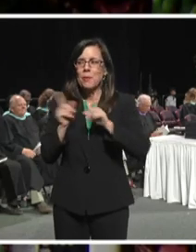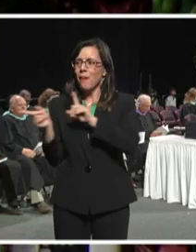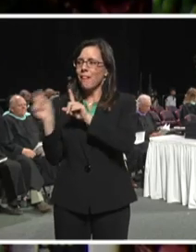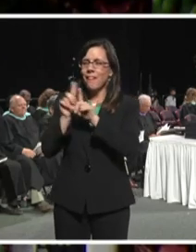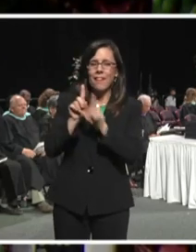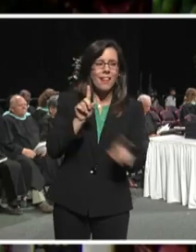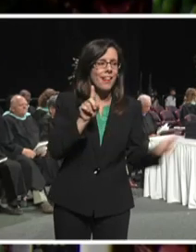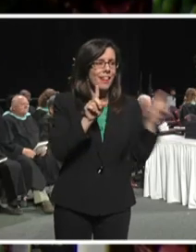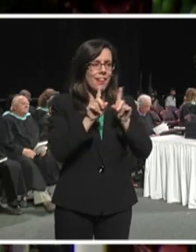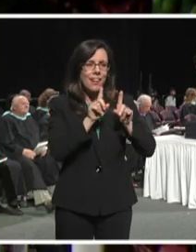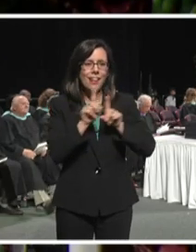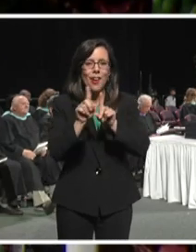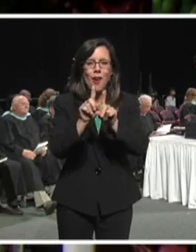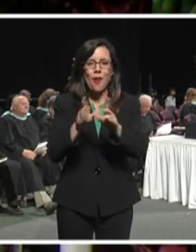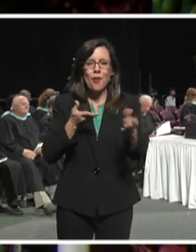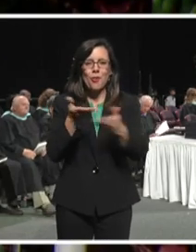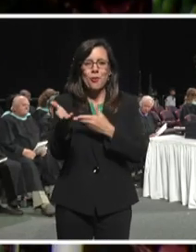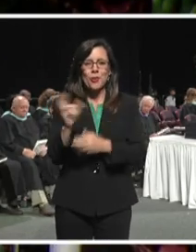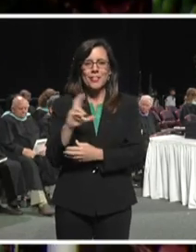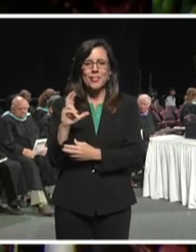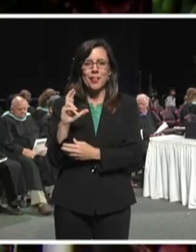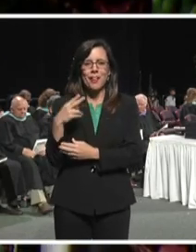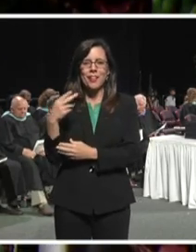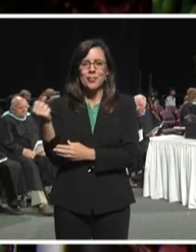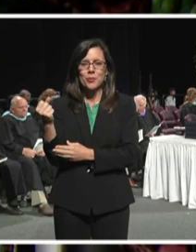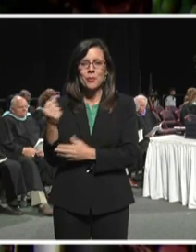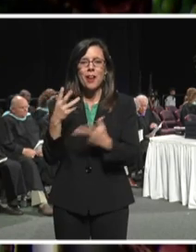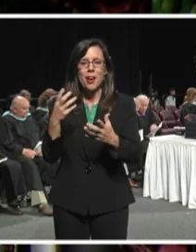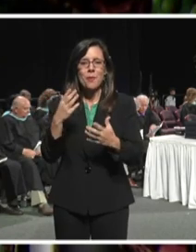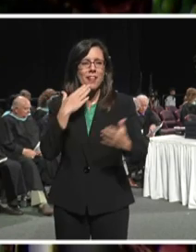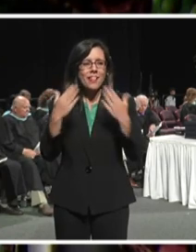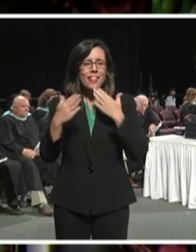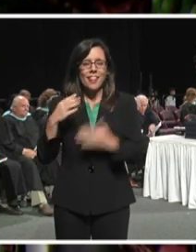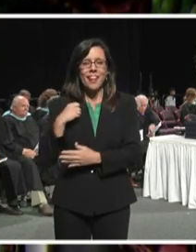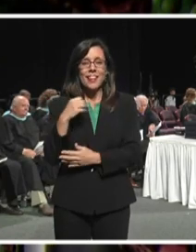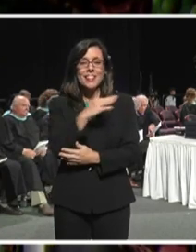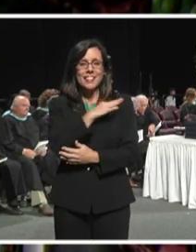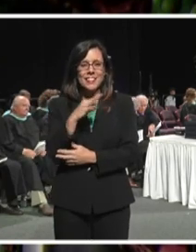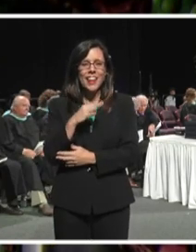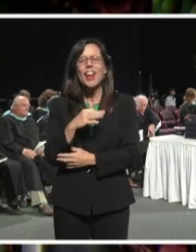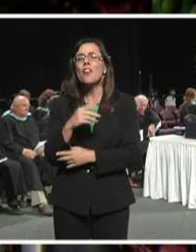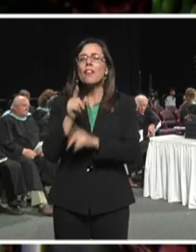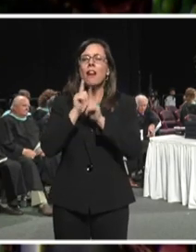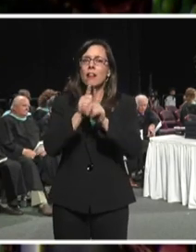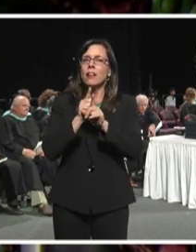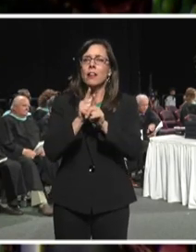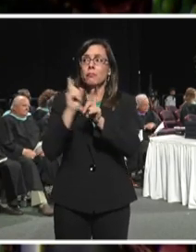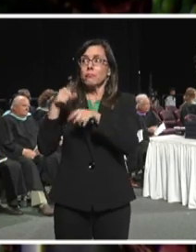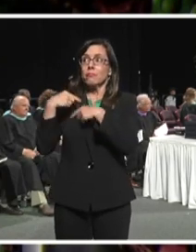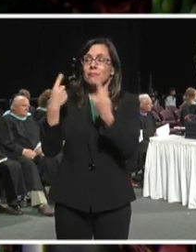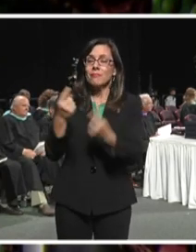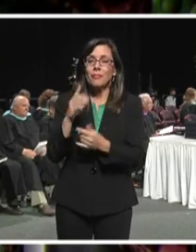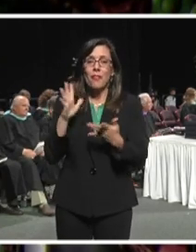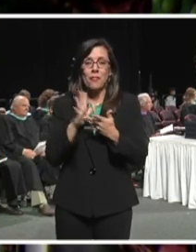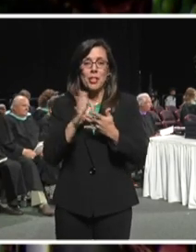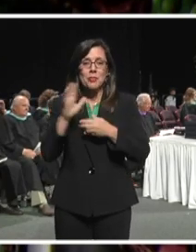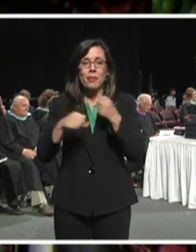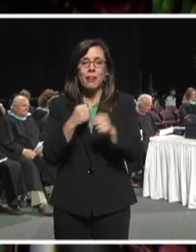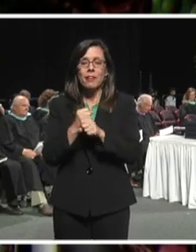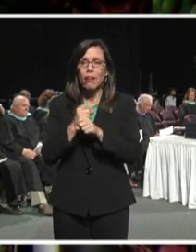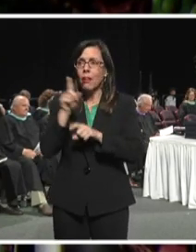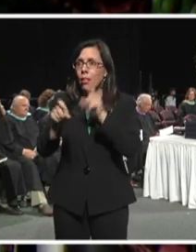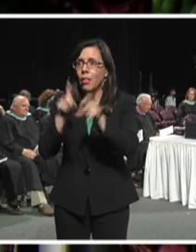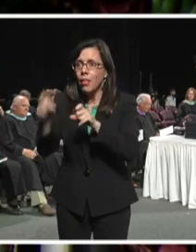us through the steps of Cypress Ridge. I would like to thank the faculty and staff who have mentored us since freshman year, answering our